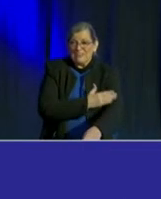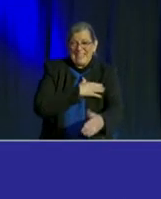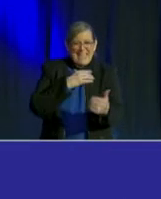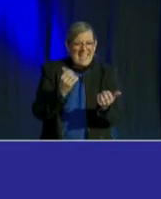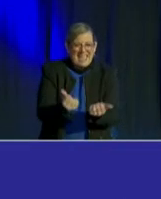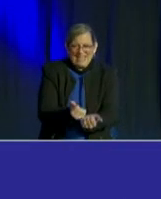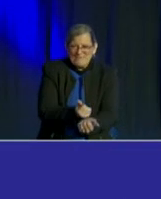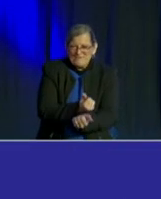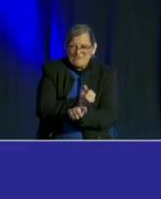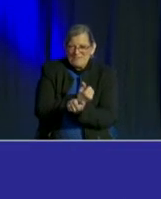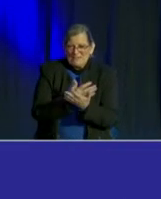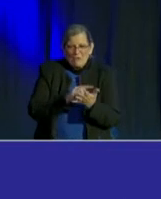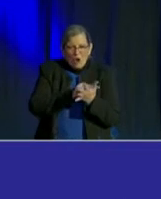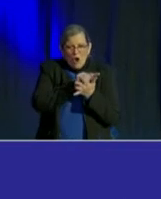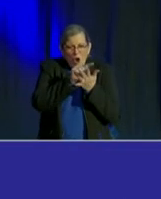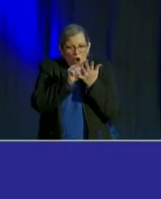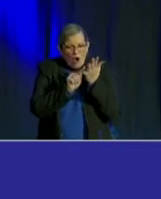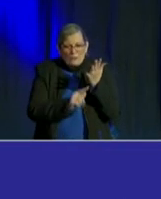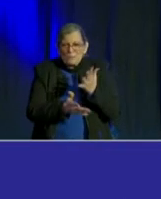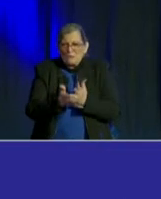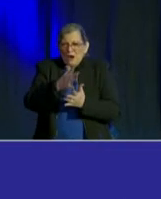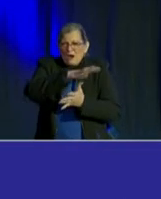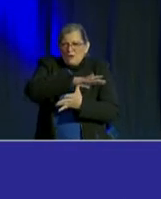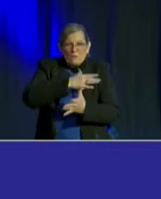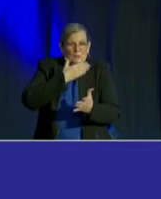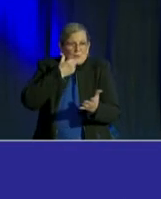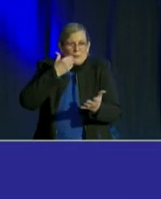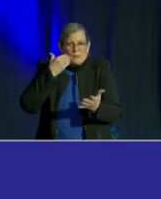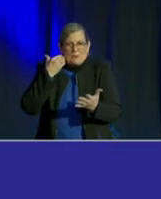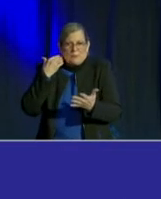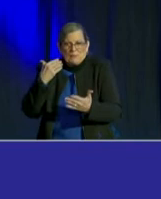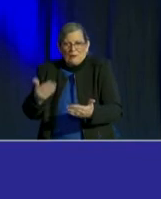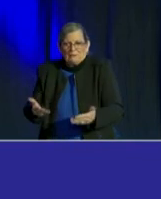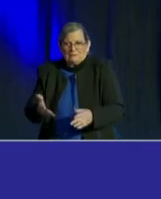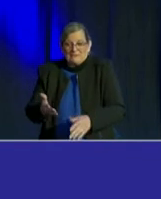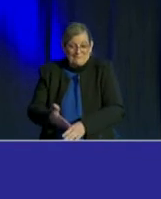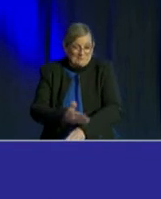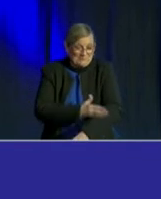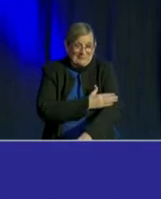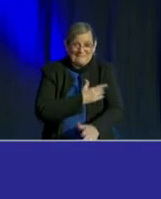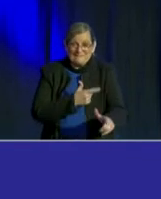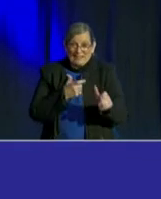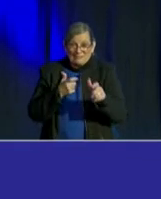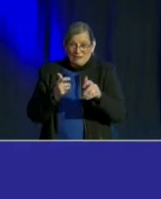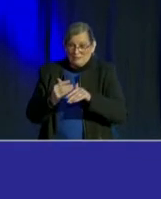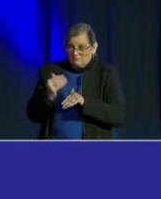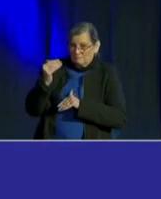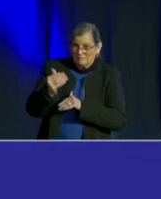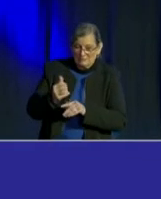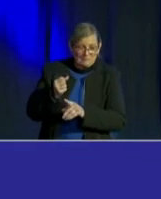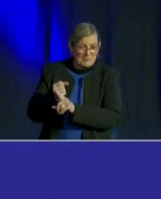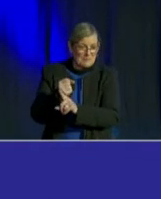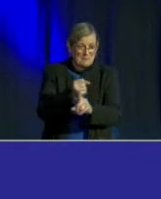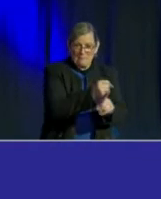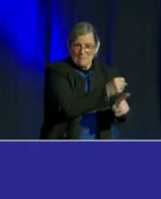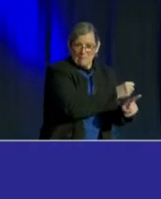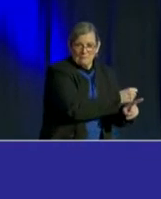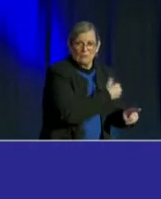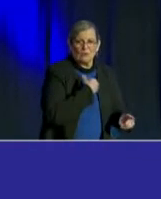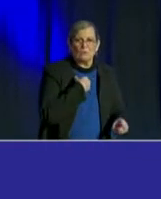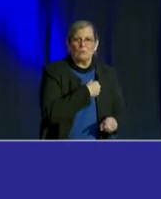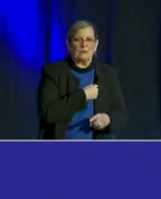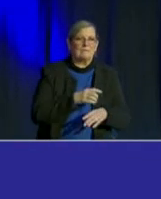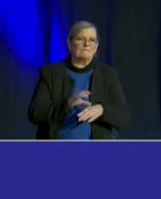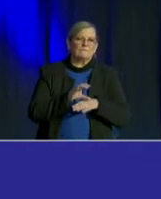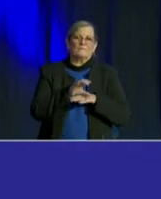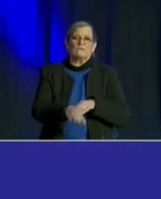all the other priorities go farther, get there faster, and make a bigger impact along the way. We're a force multiplier.